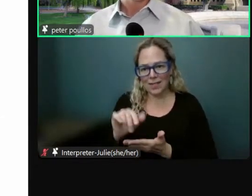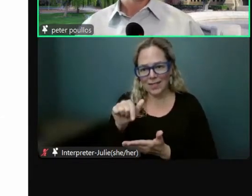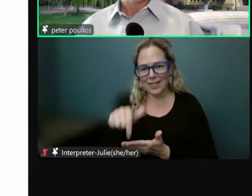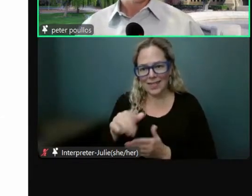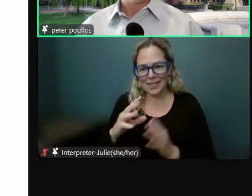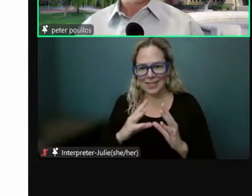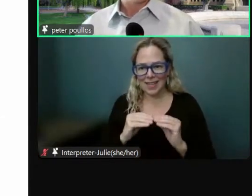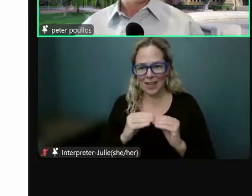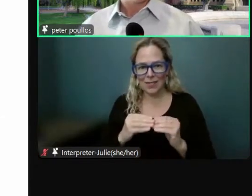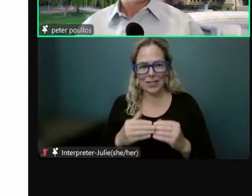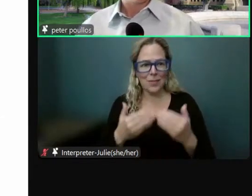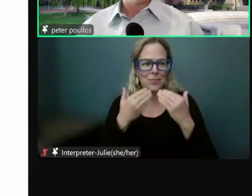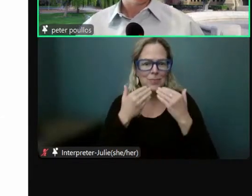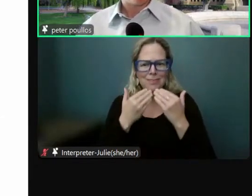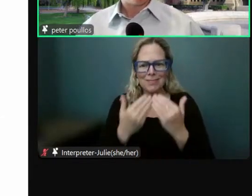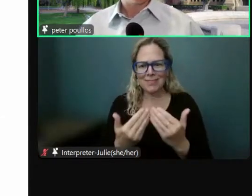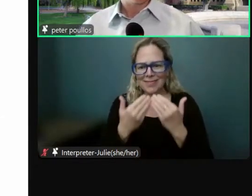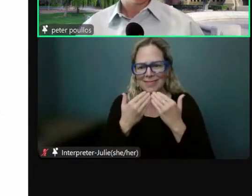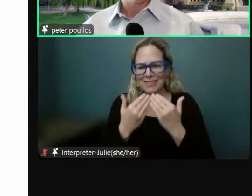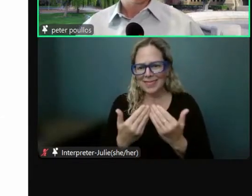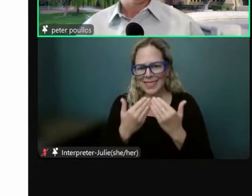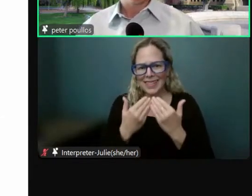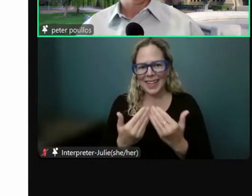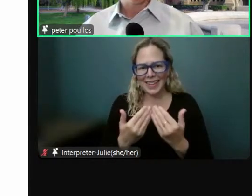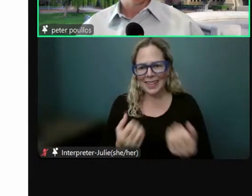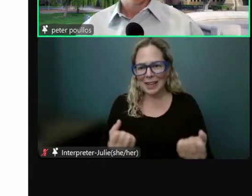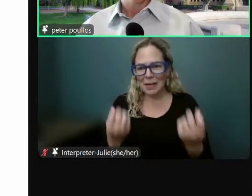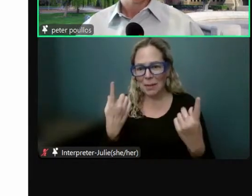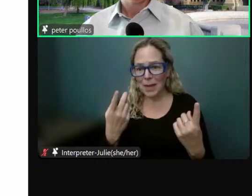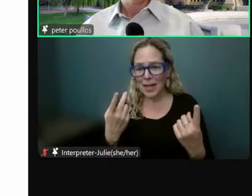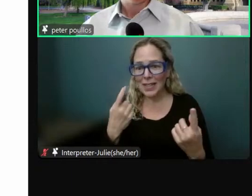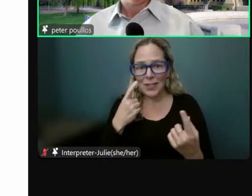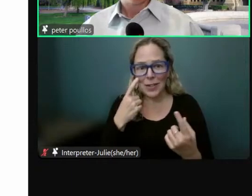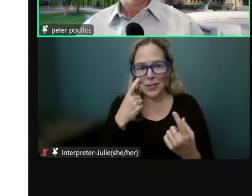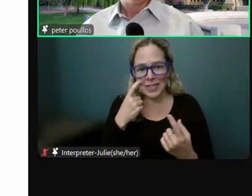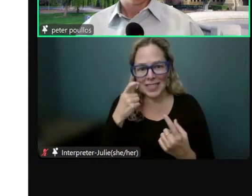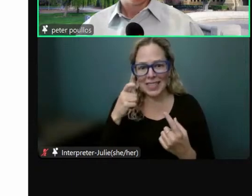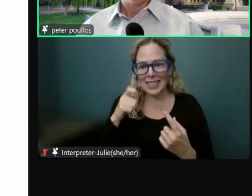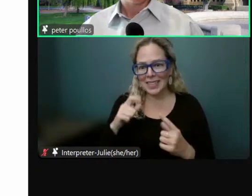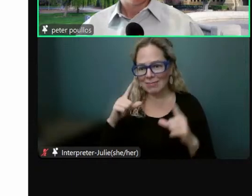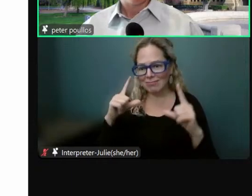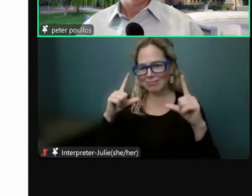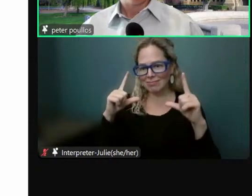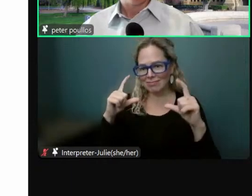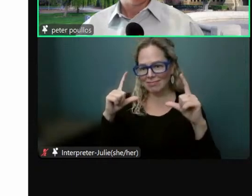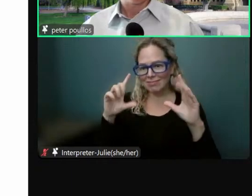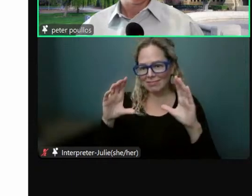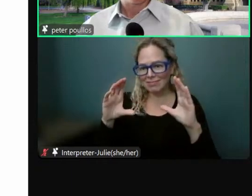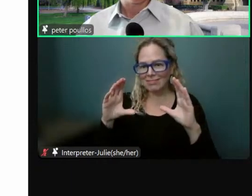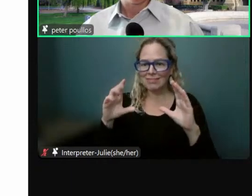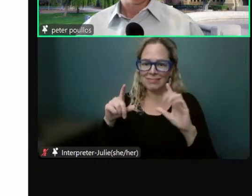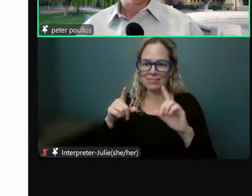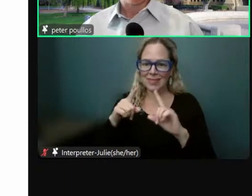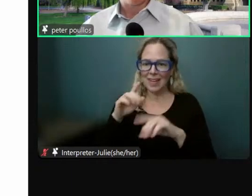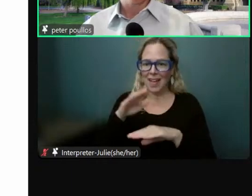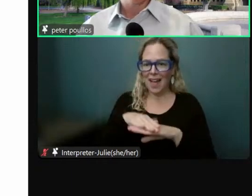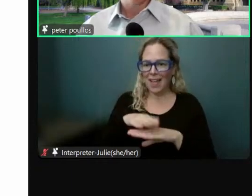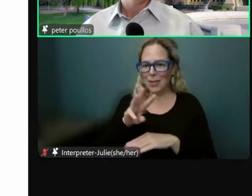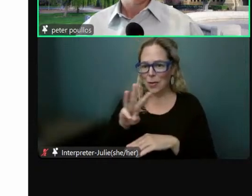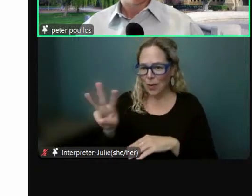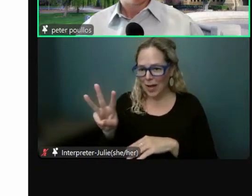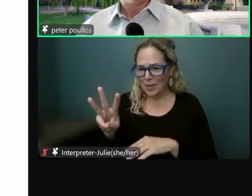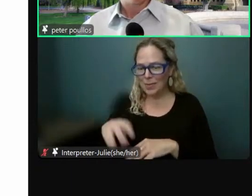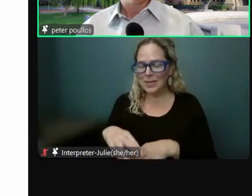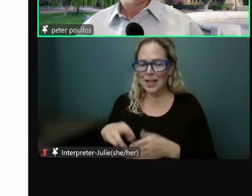Want to thank, maybe many of you have seen perhaps this screenshot on our website at the registration